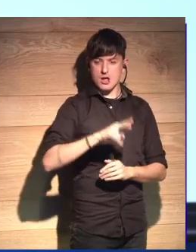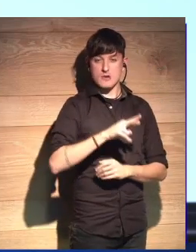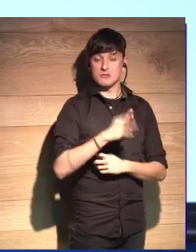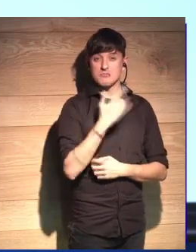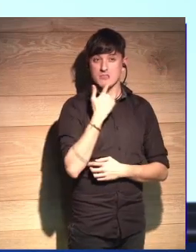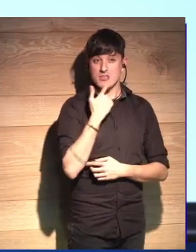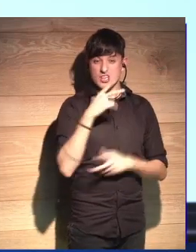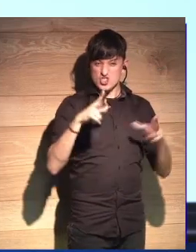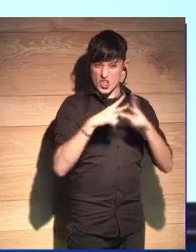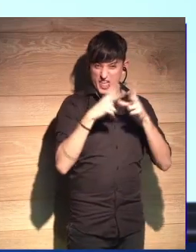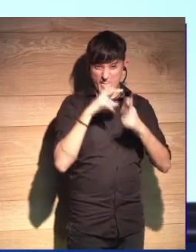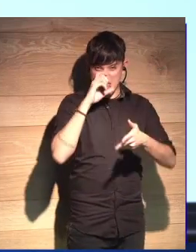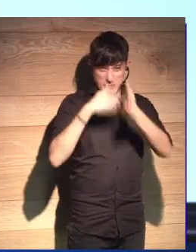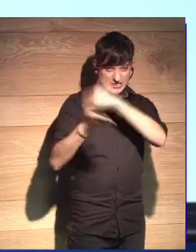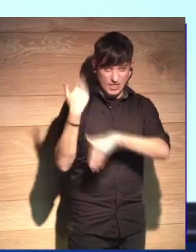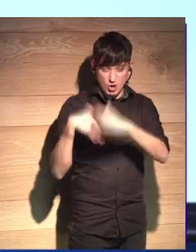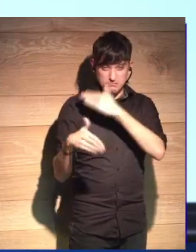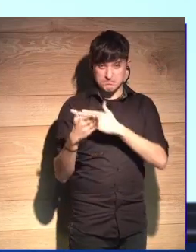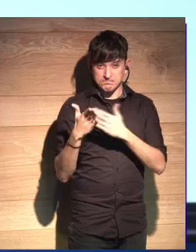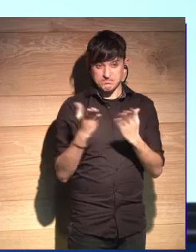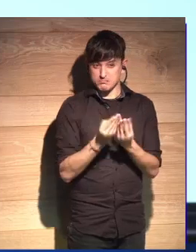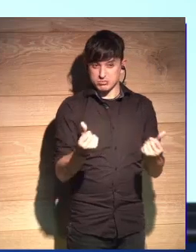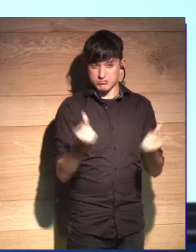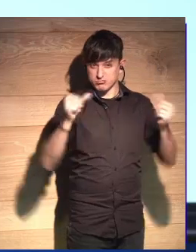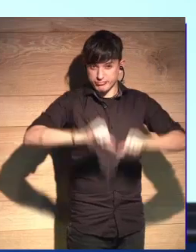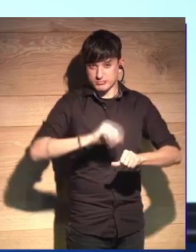He says that many societies in the past even